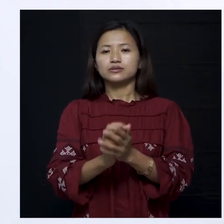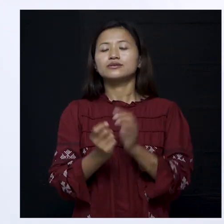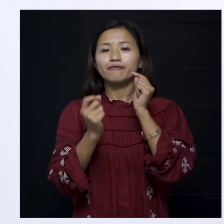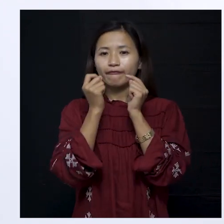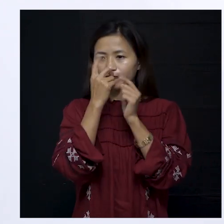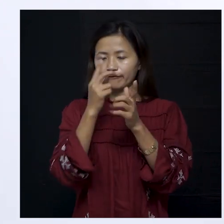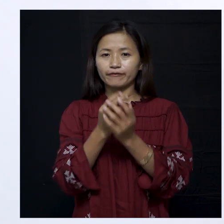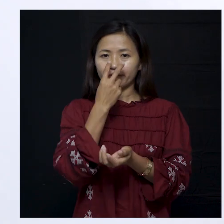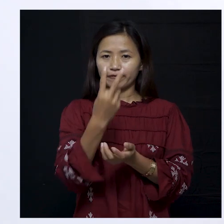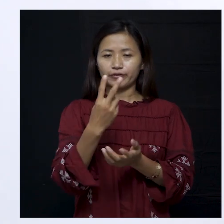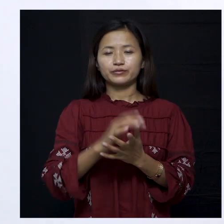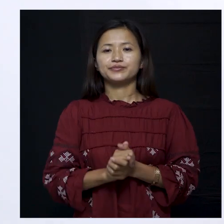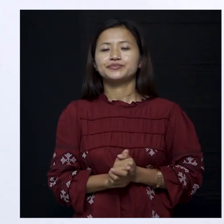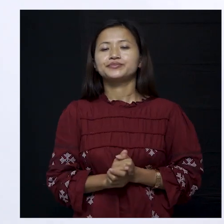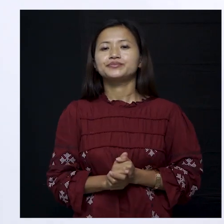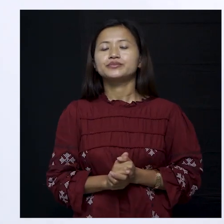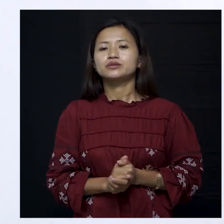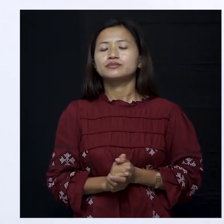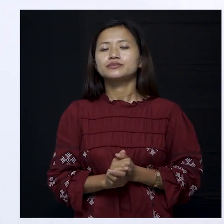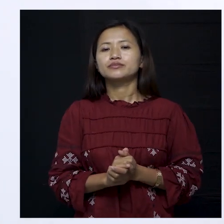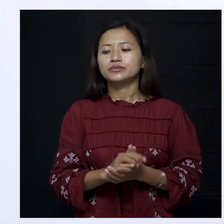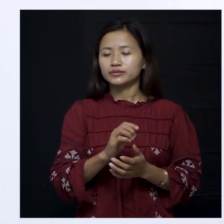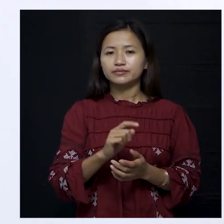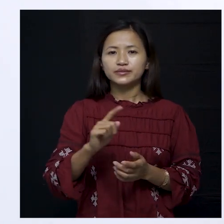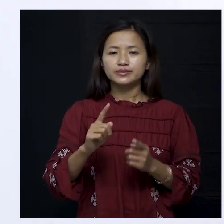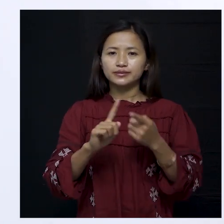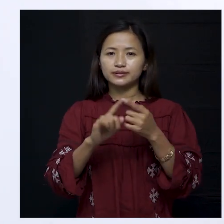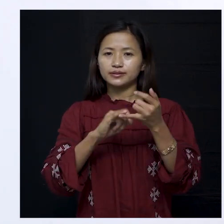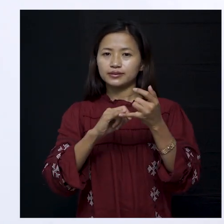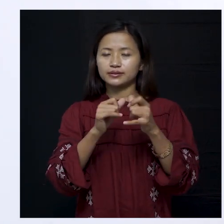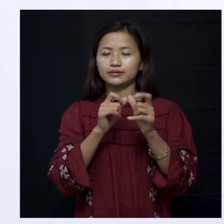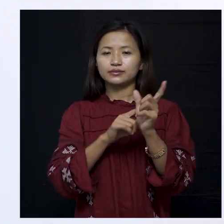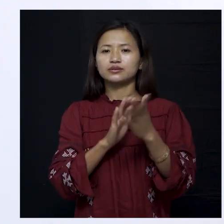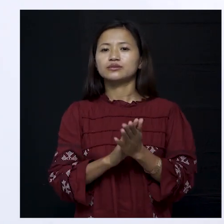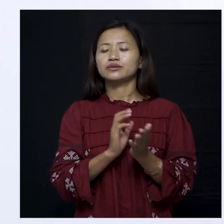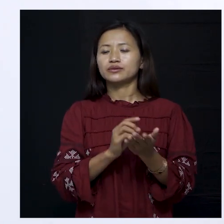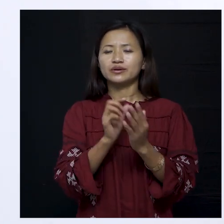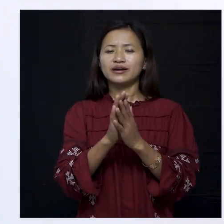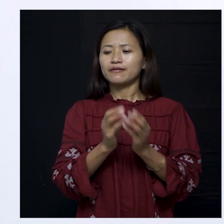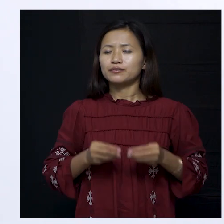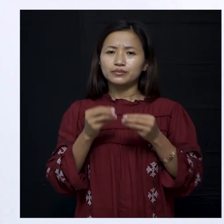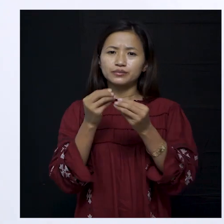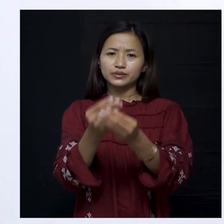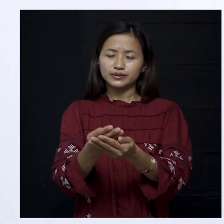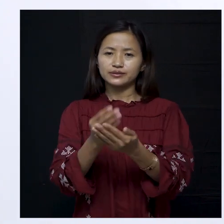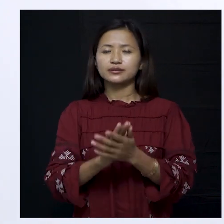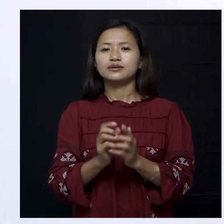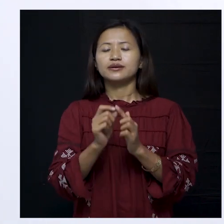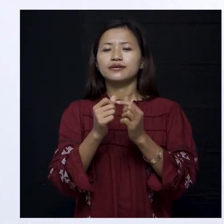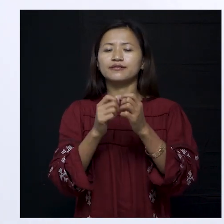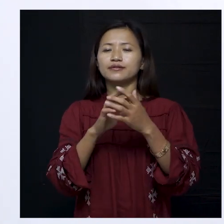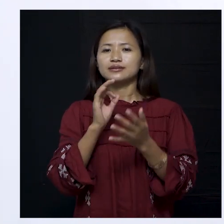okay? You are going to express your opinions there. And in an essay, you have to present the facts. I do not deny the